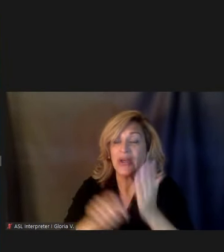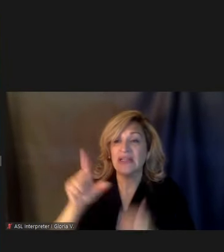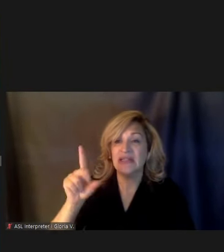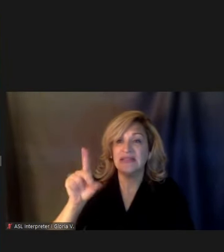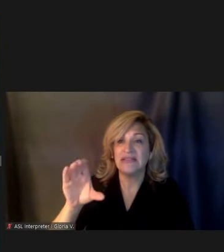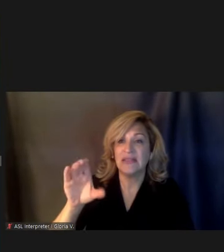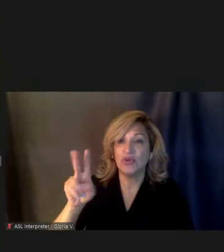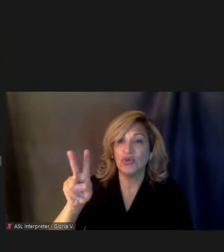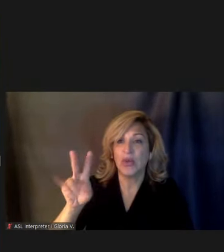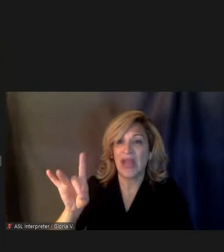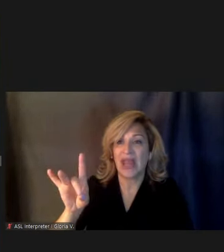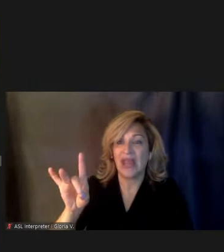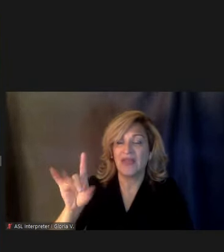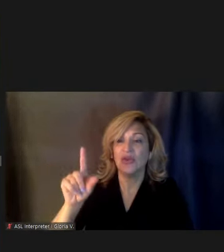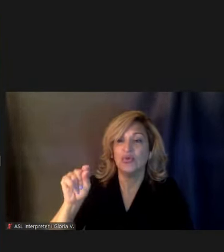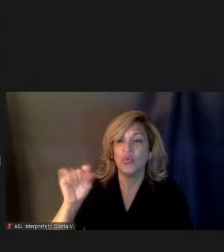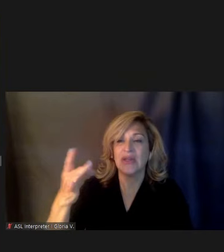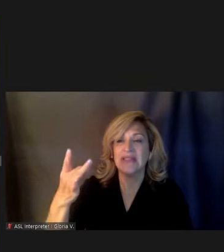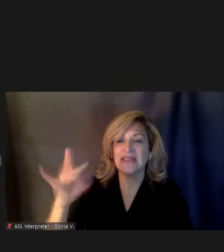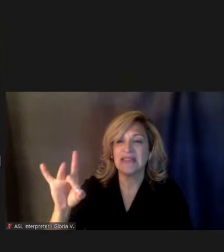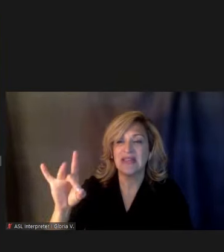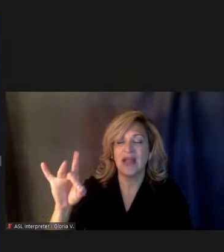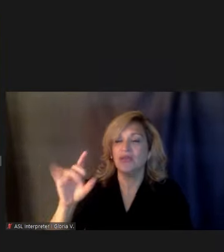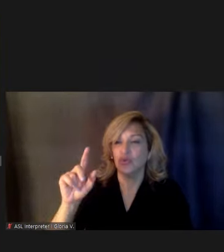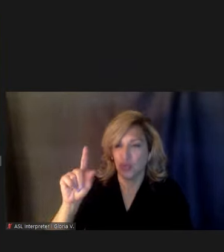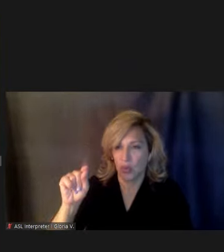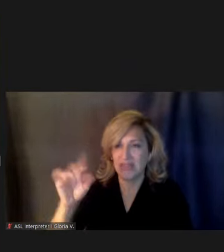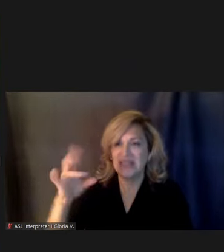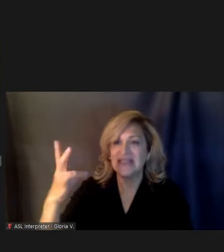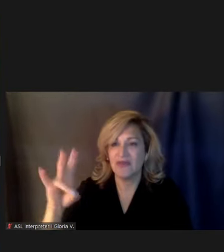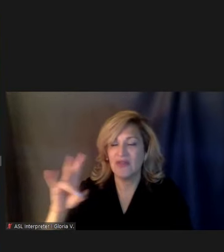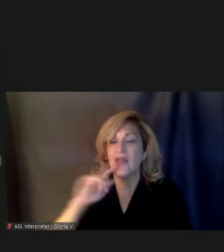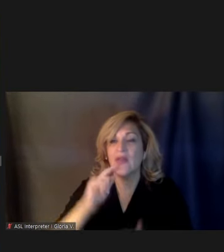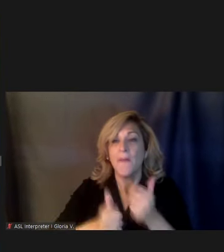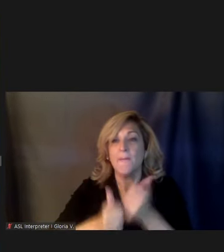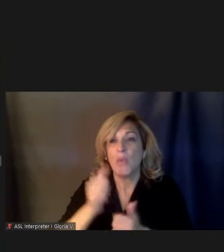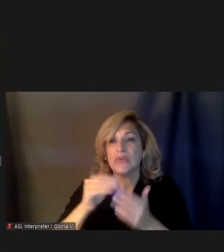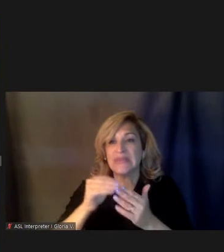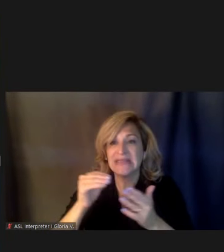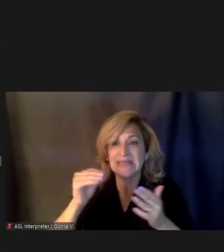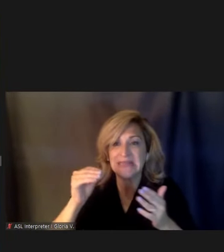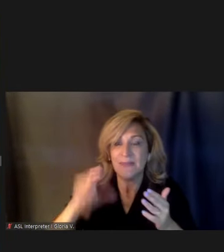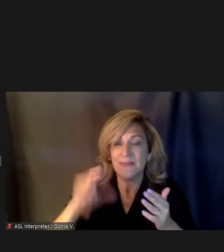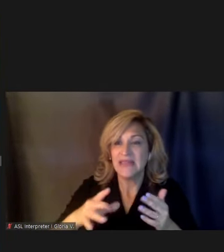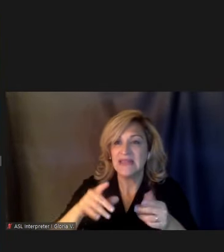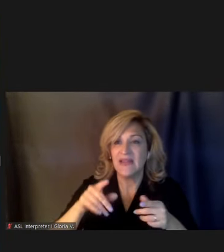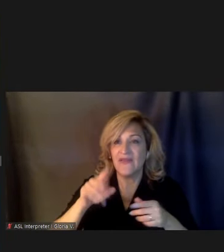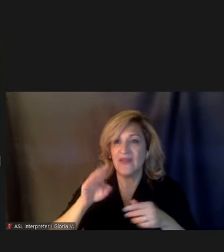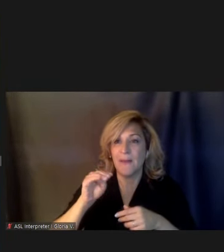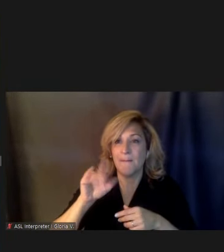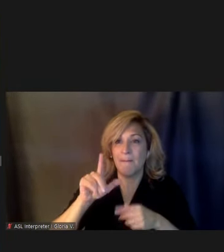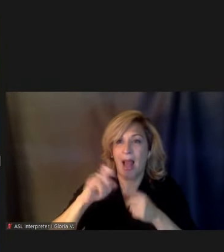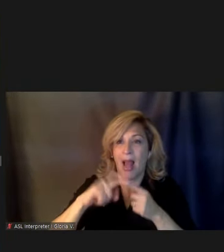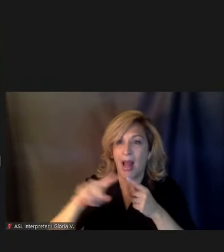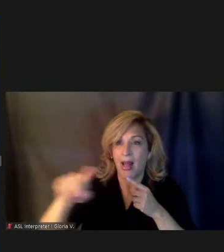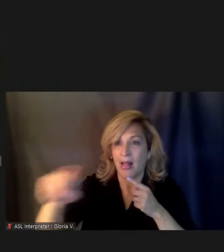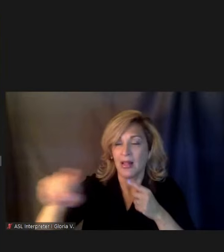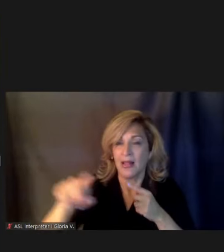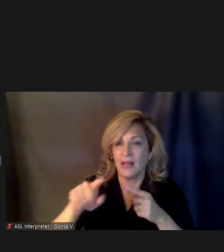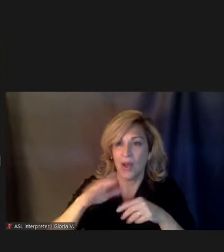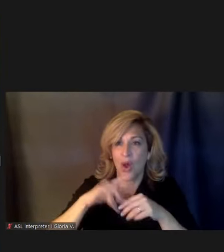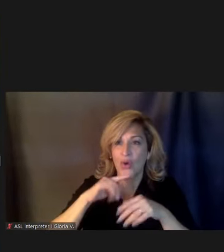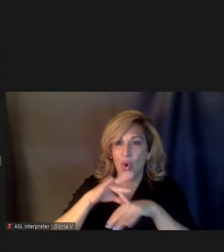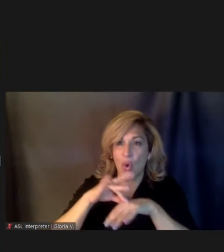December 28th, 2017, entitled The Most Expensive Mile of Track on Earth. This article